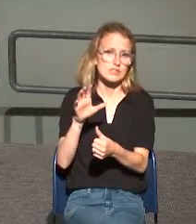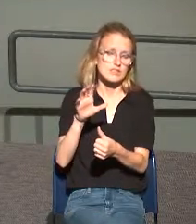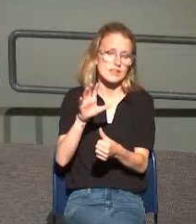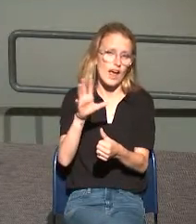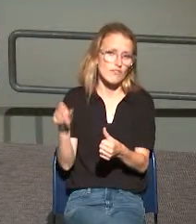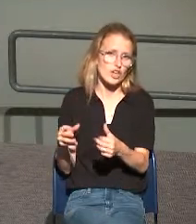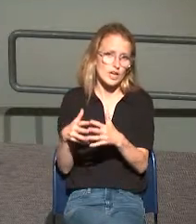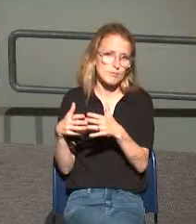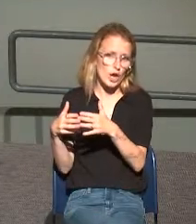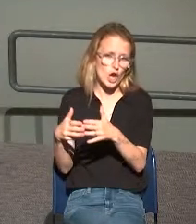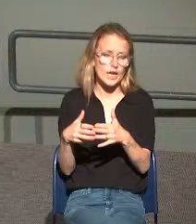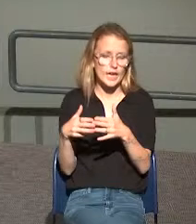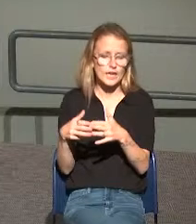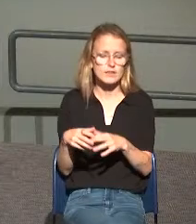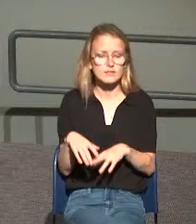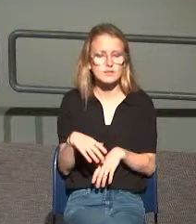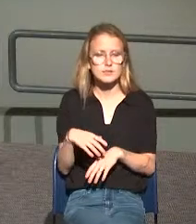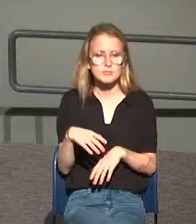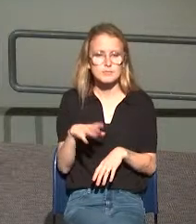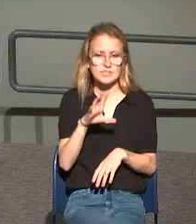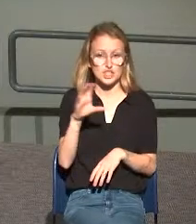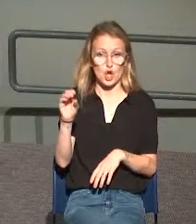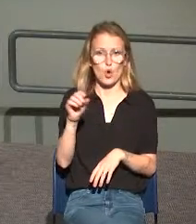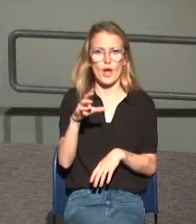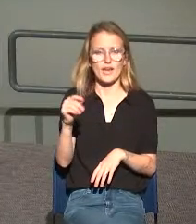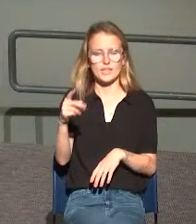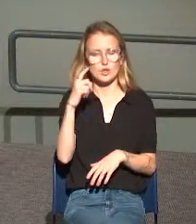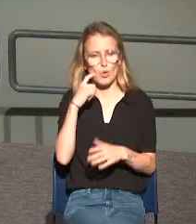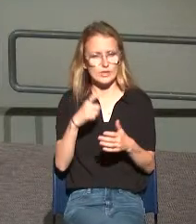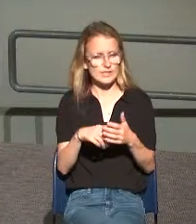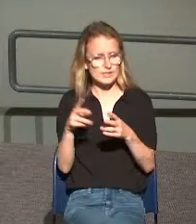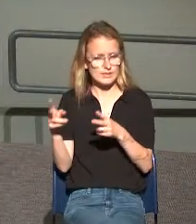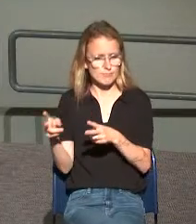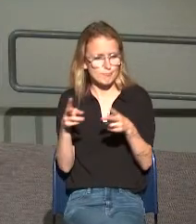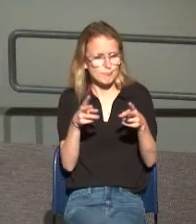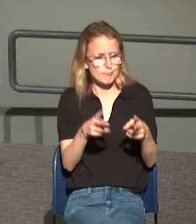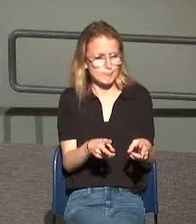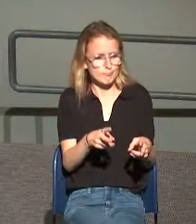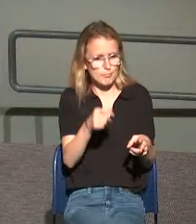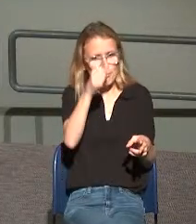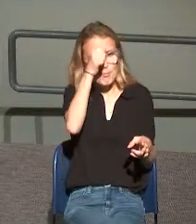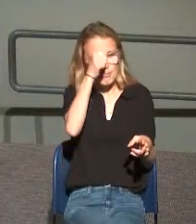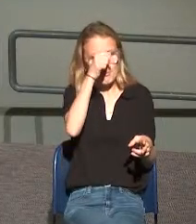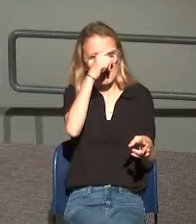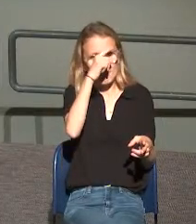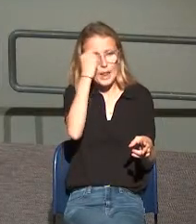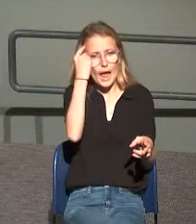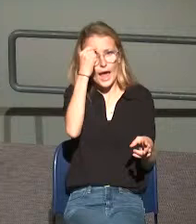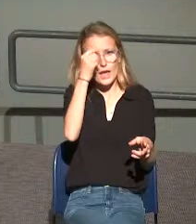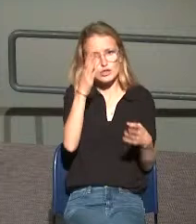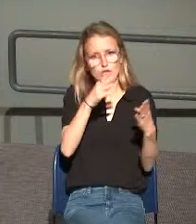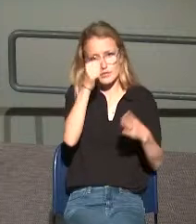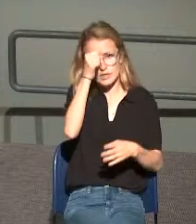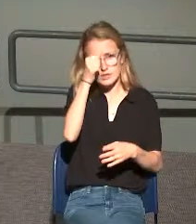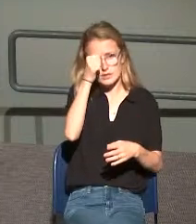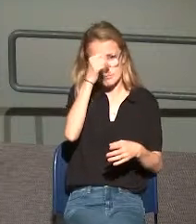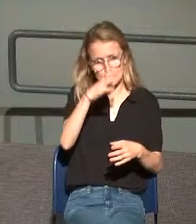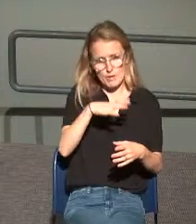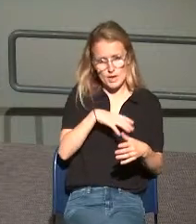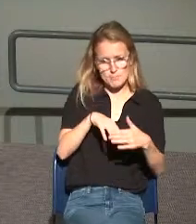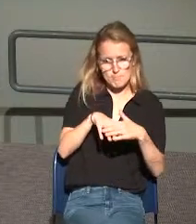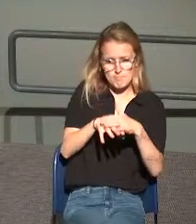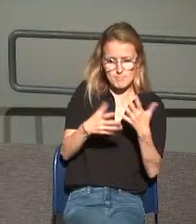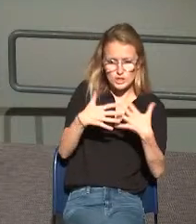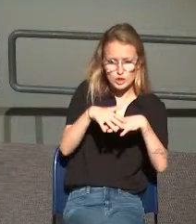saw parallels between what the black service members had to do when they integrated the military and what the women were facing. So he became